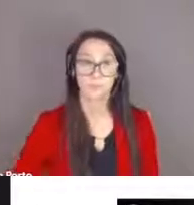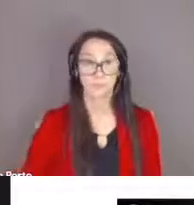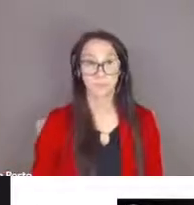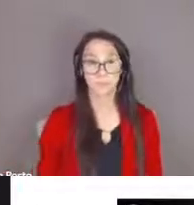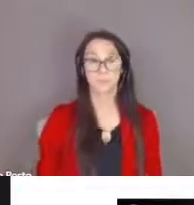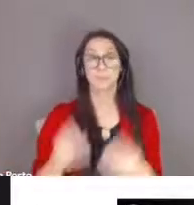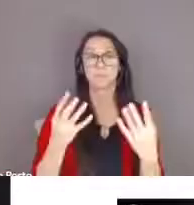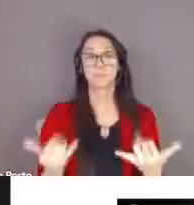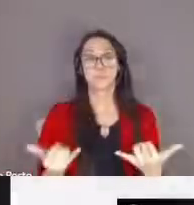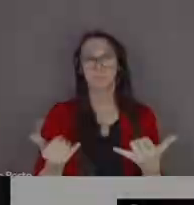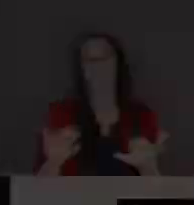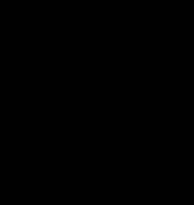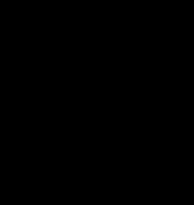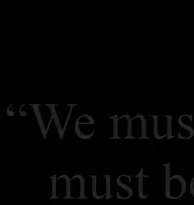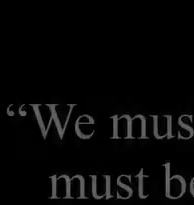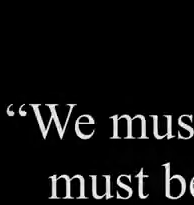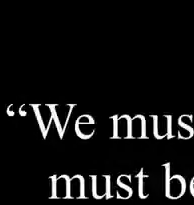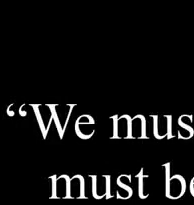which we reside here in halton